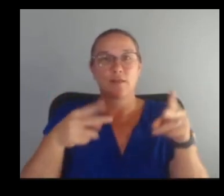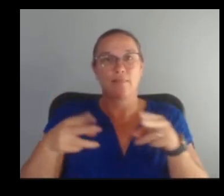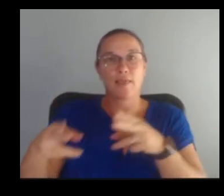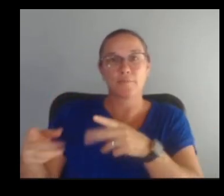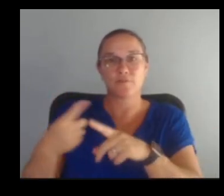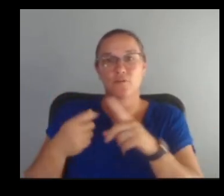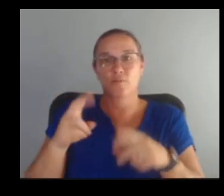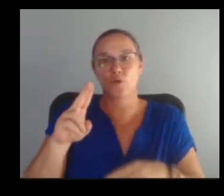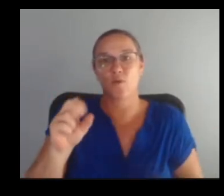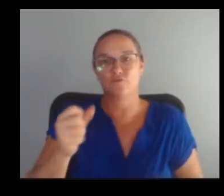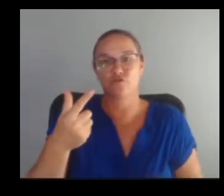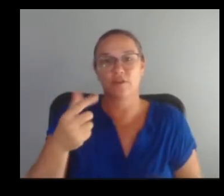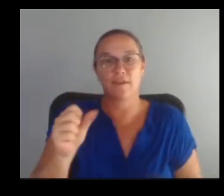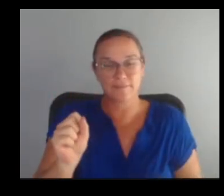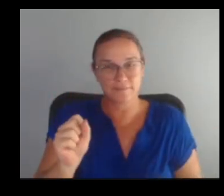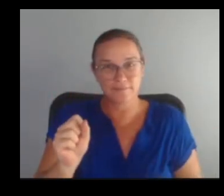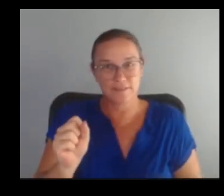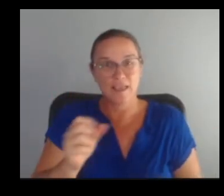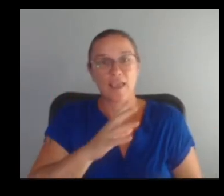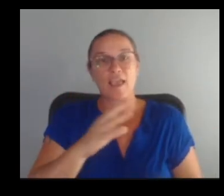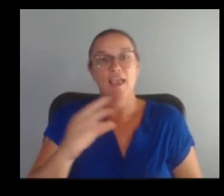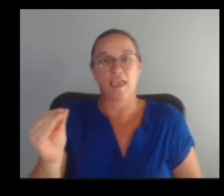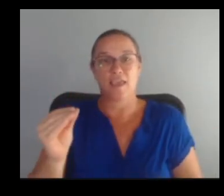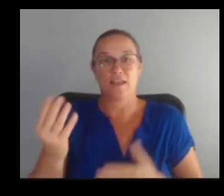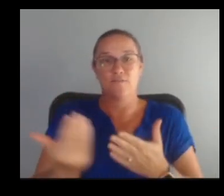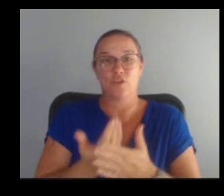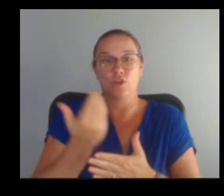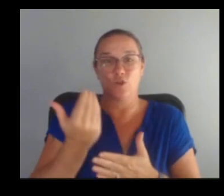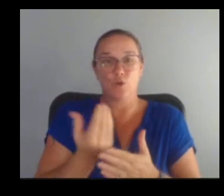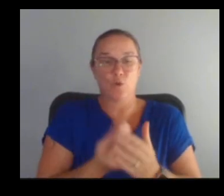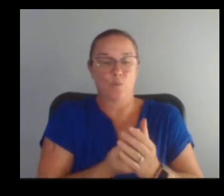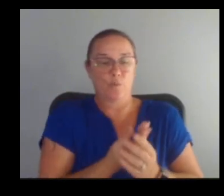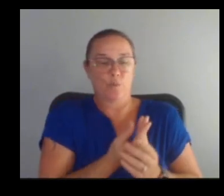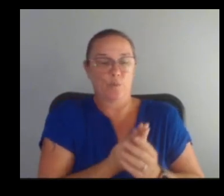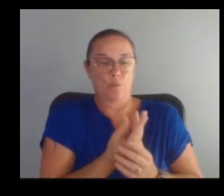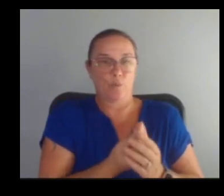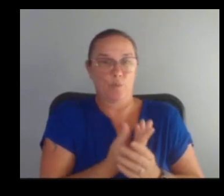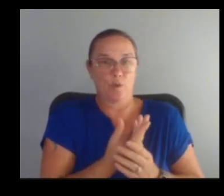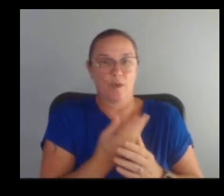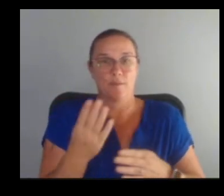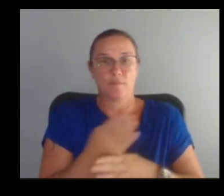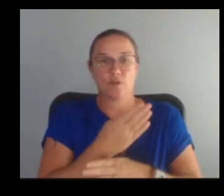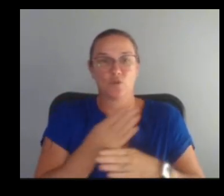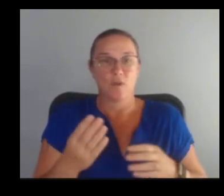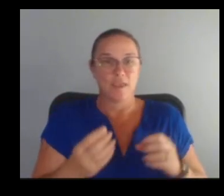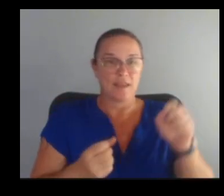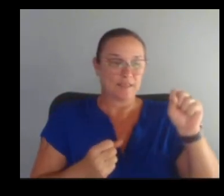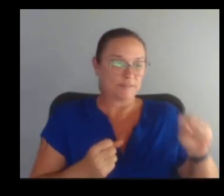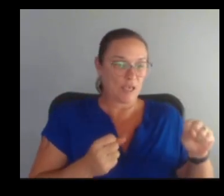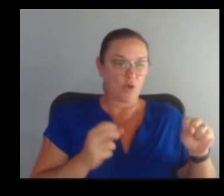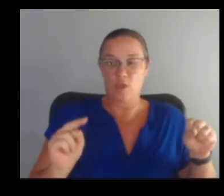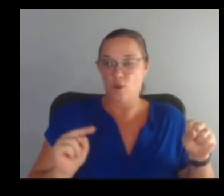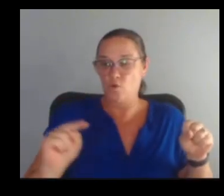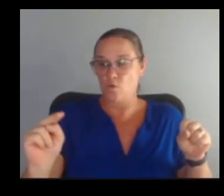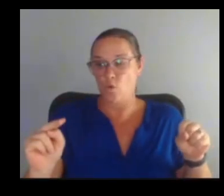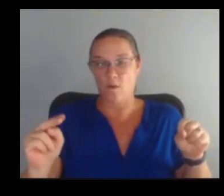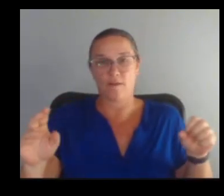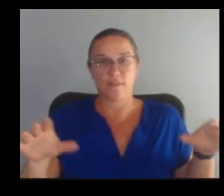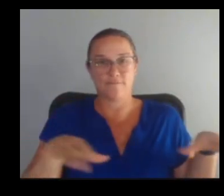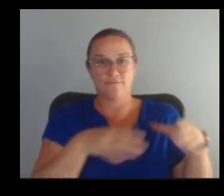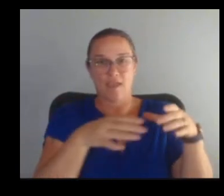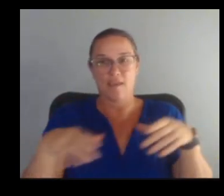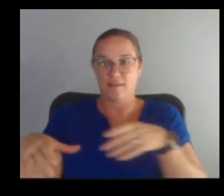this incline fountain and of the new intermediate vent which opened between the south vent and north vents in the later